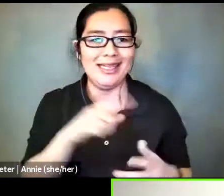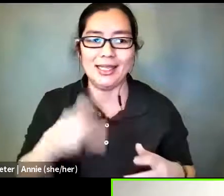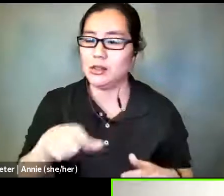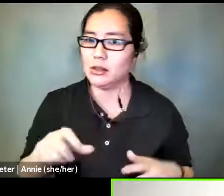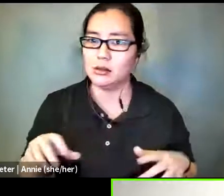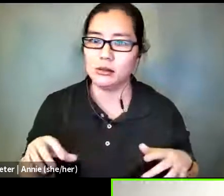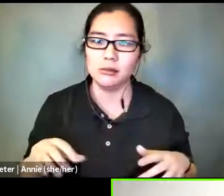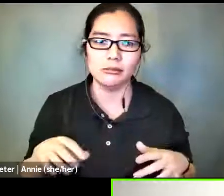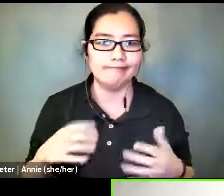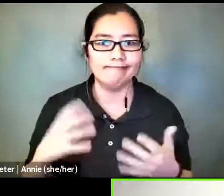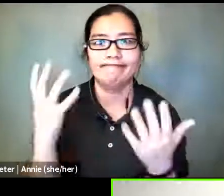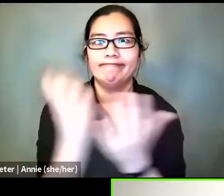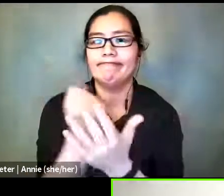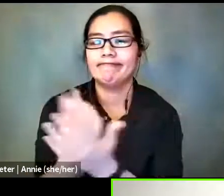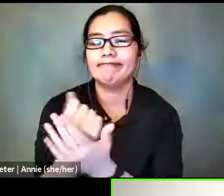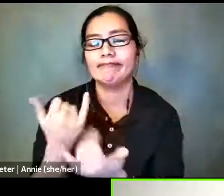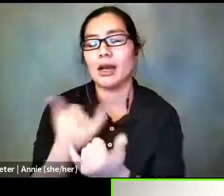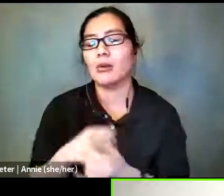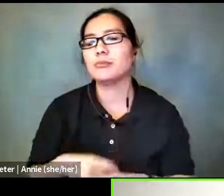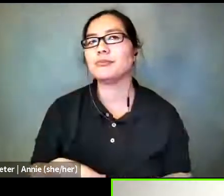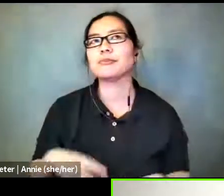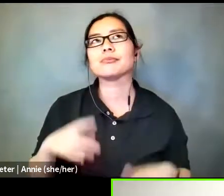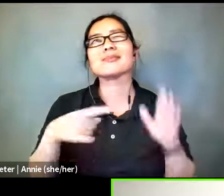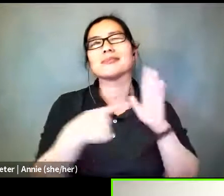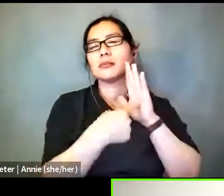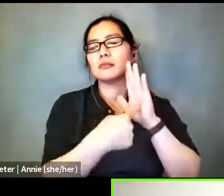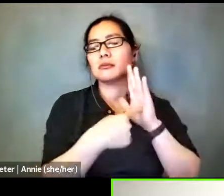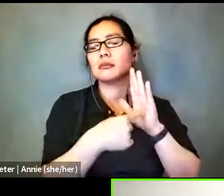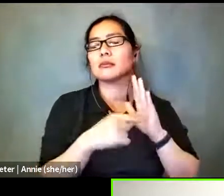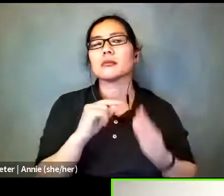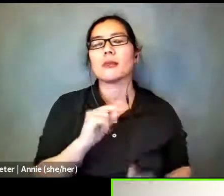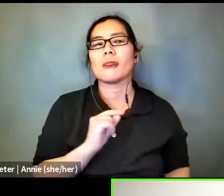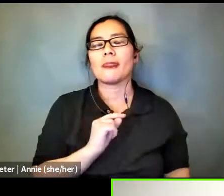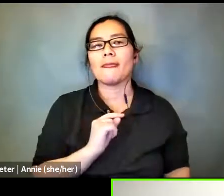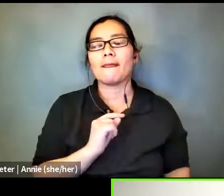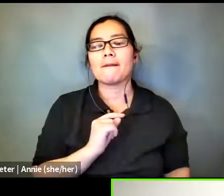use the example of what's the